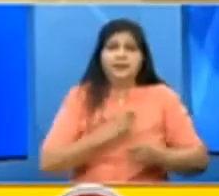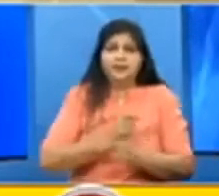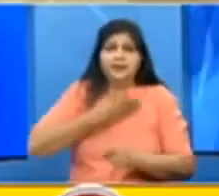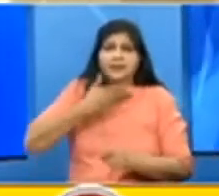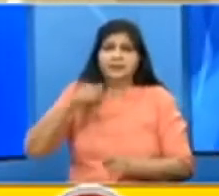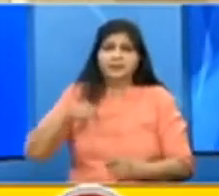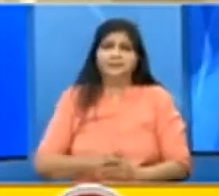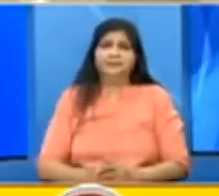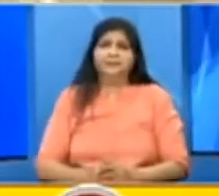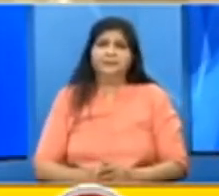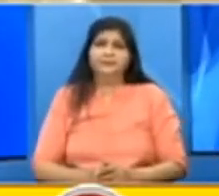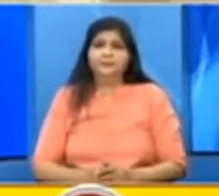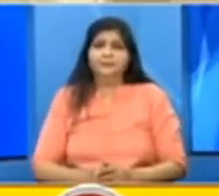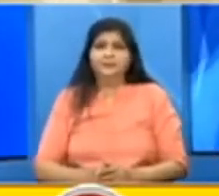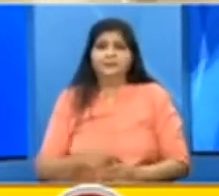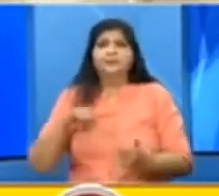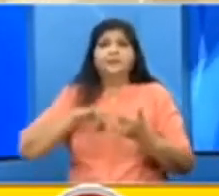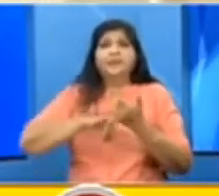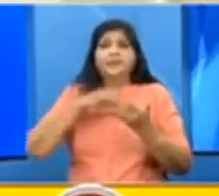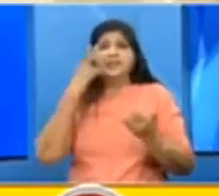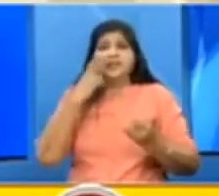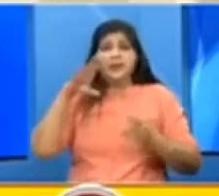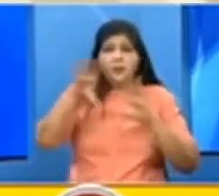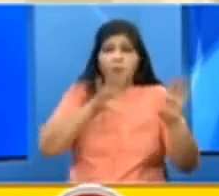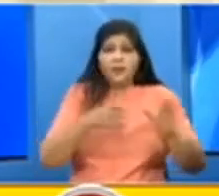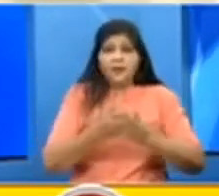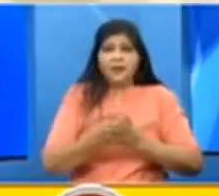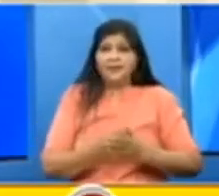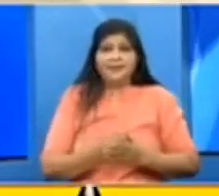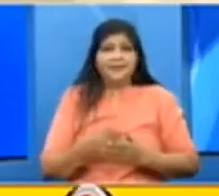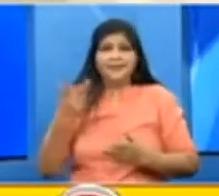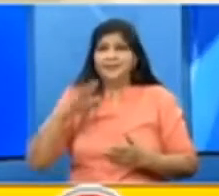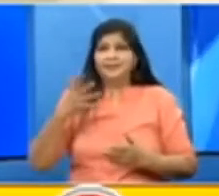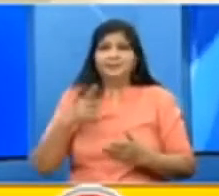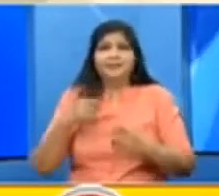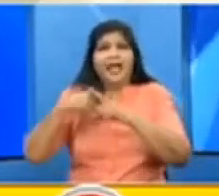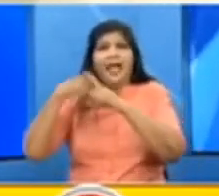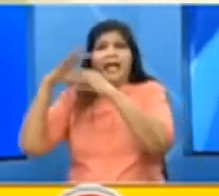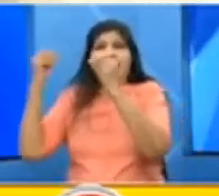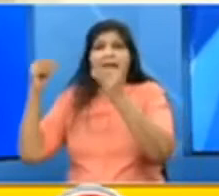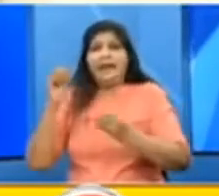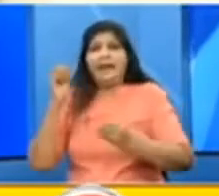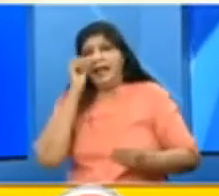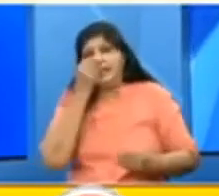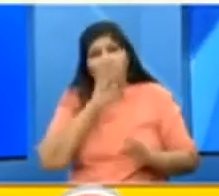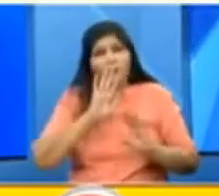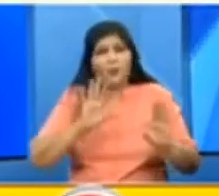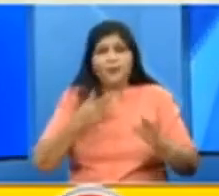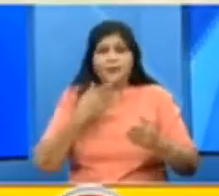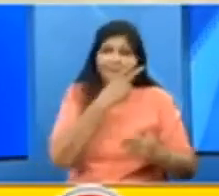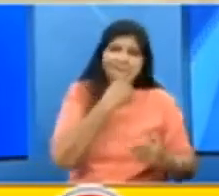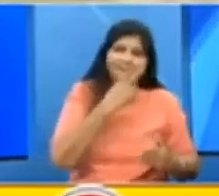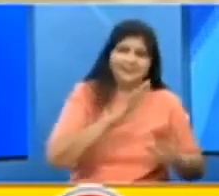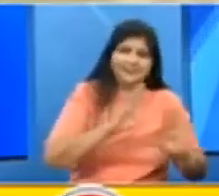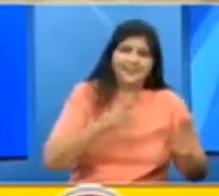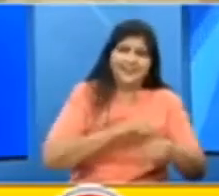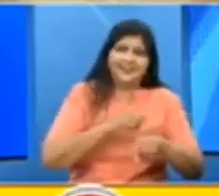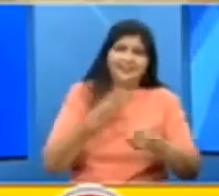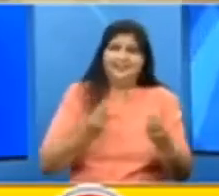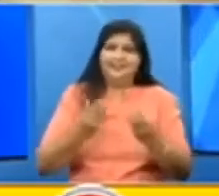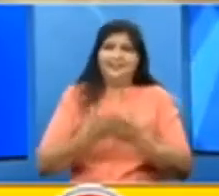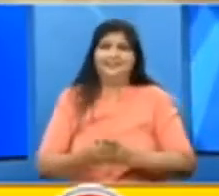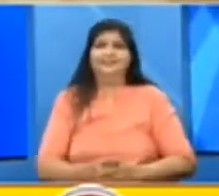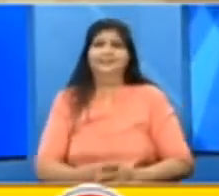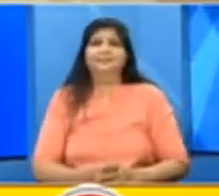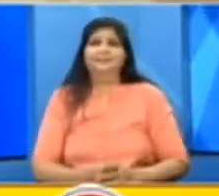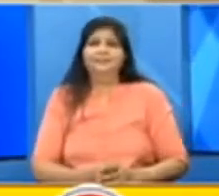school itself. How many states you have visited? I have visited only Kerala and Tamil Nadu. Only Kerala and Tamil Nadu.